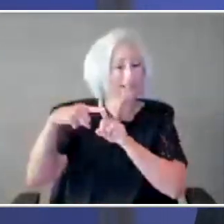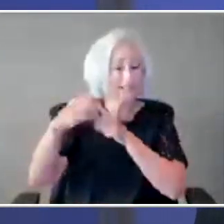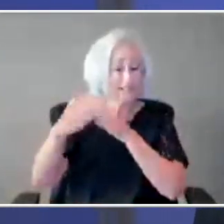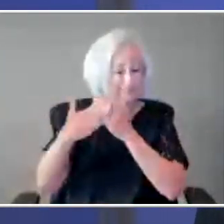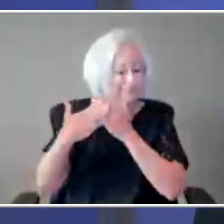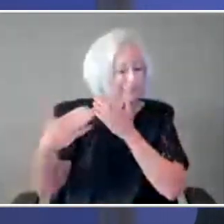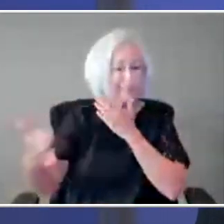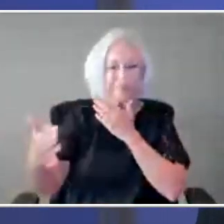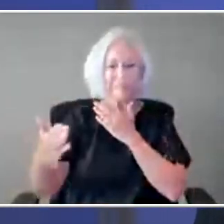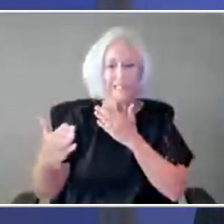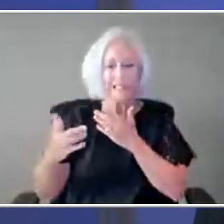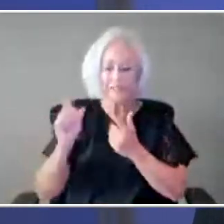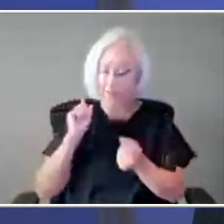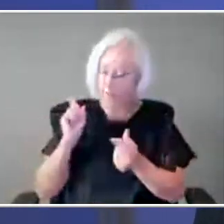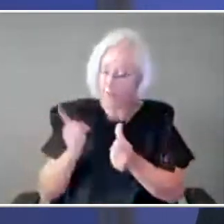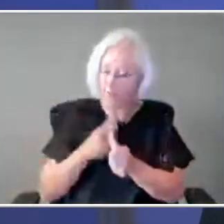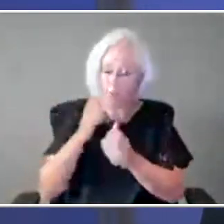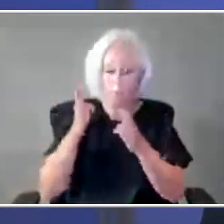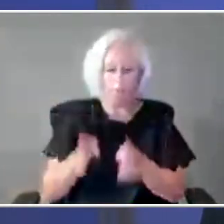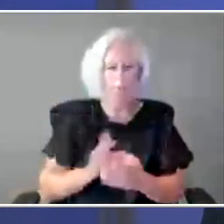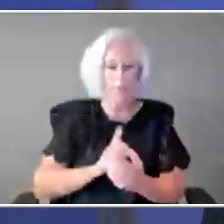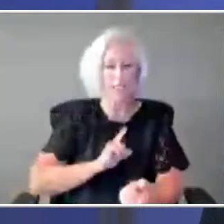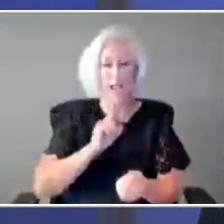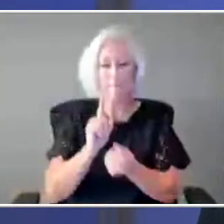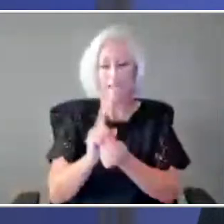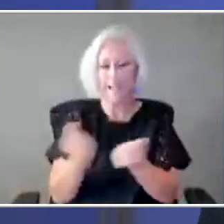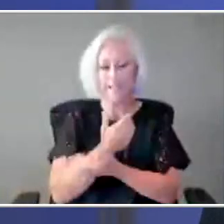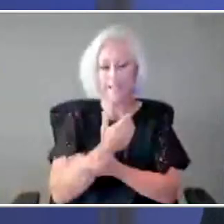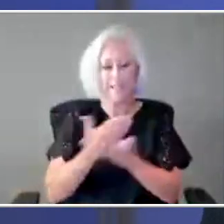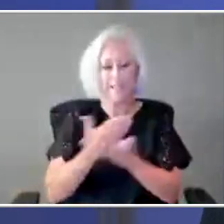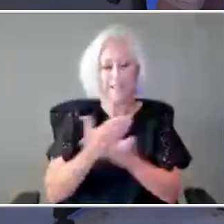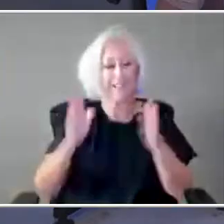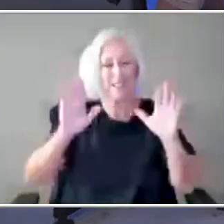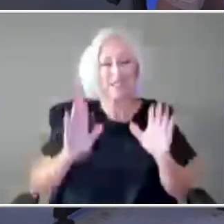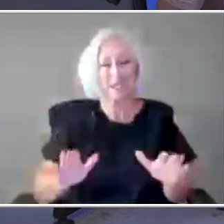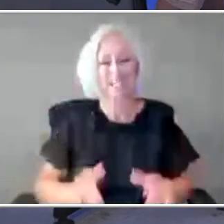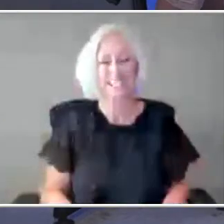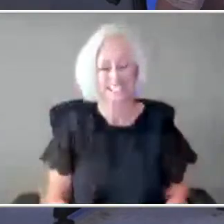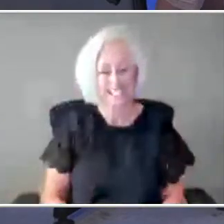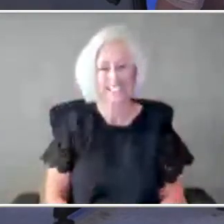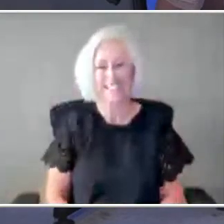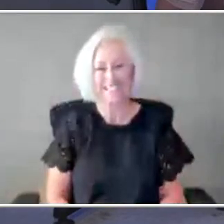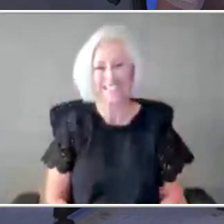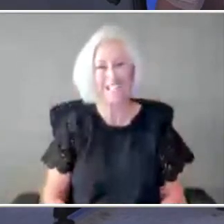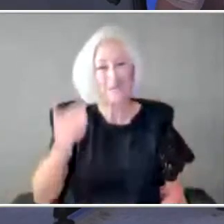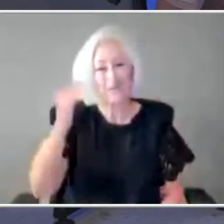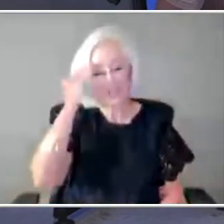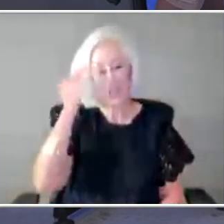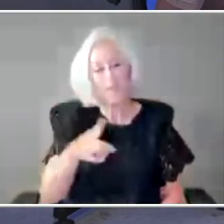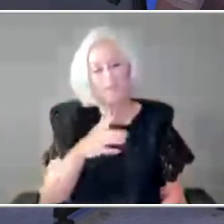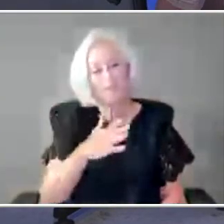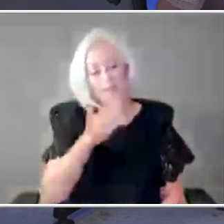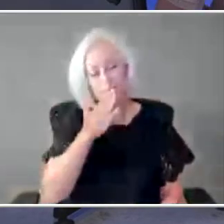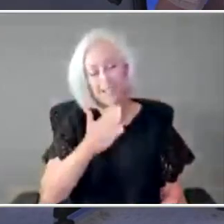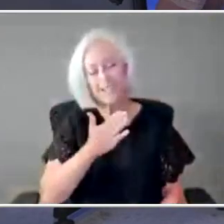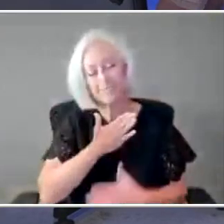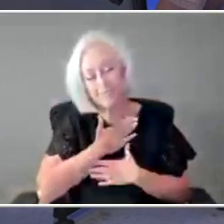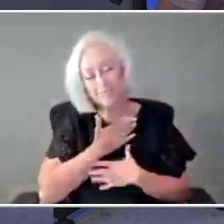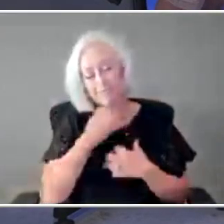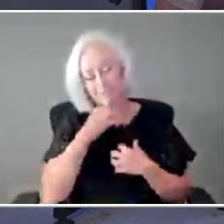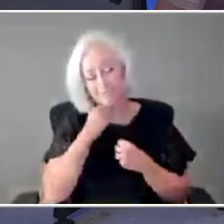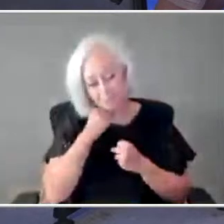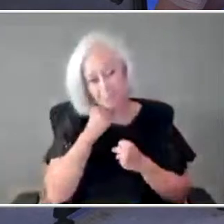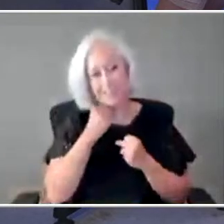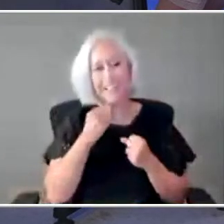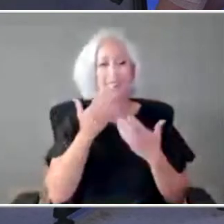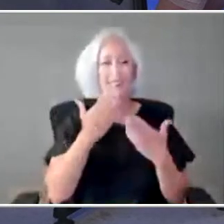through, everybody is so wonderful. So wonderful. We know you're so grateful, and we're just really grateful that you're willing to share your story with us, because someone